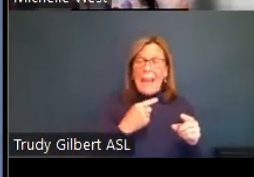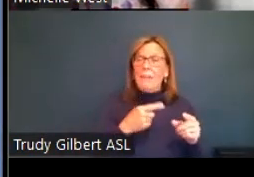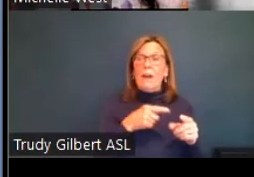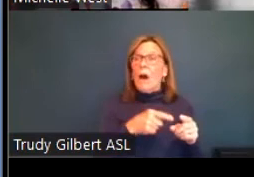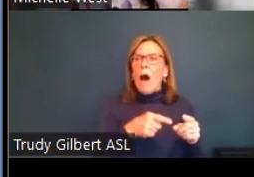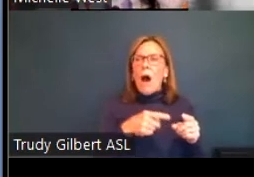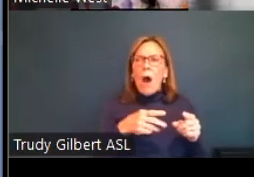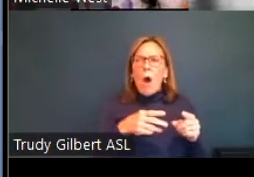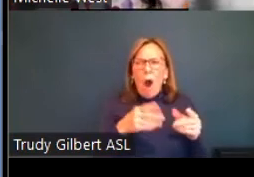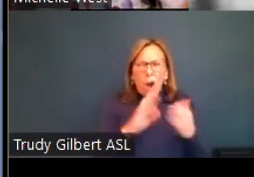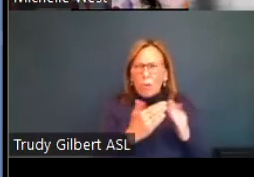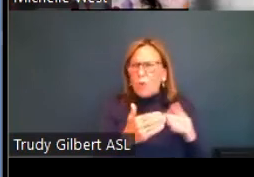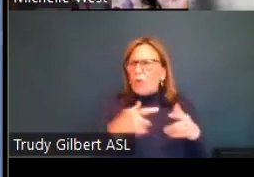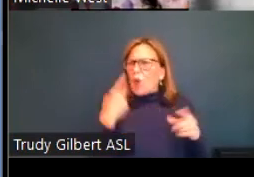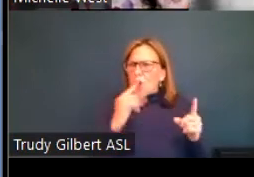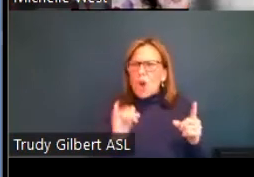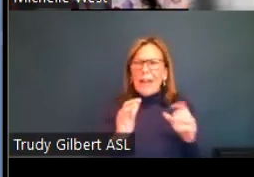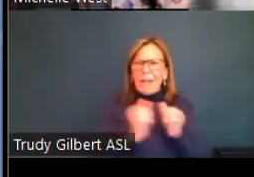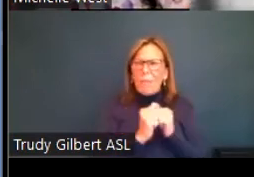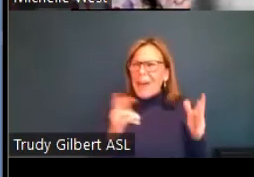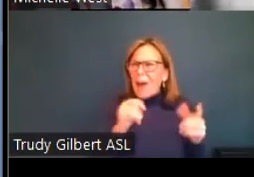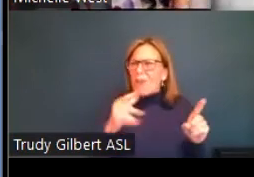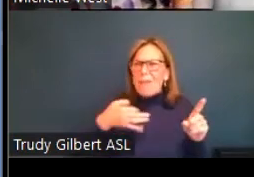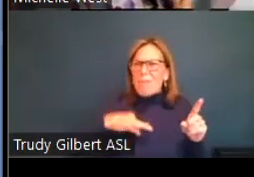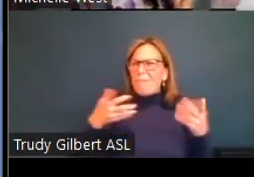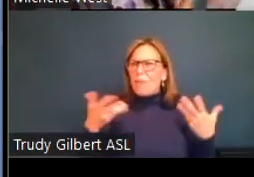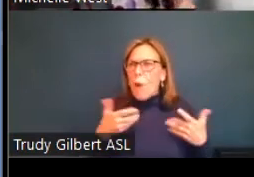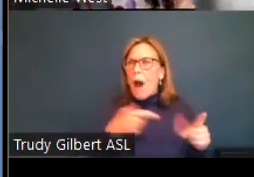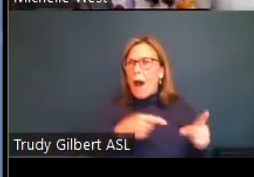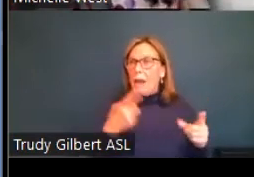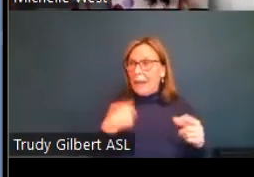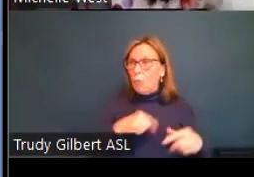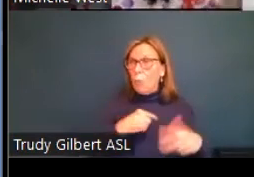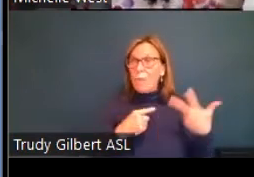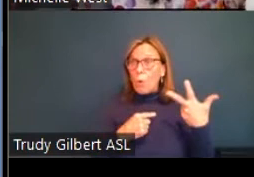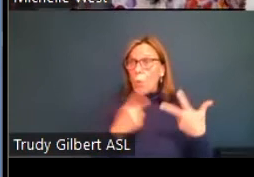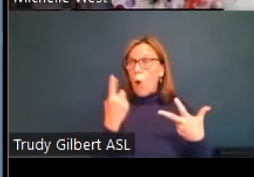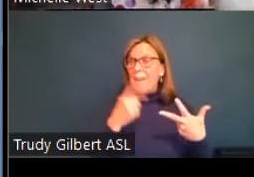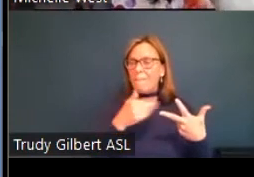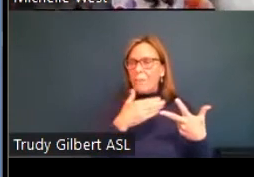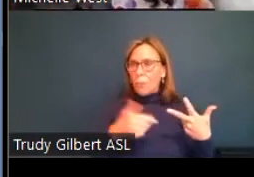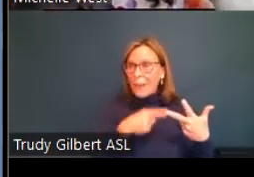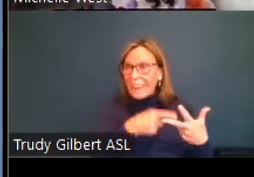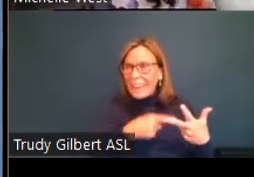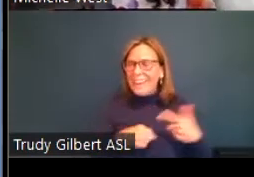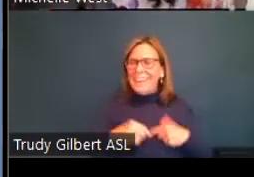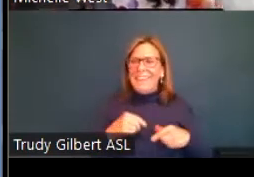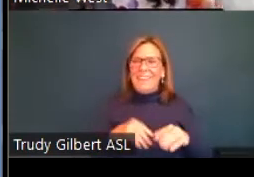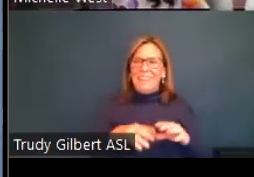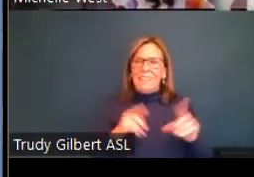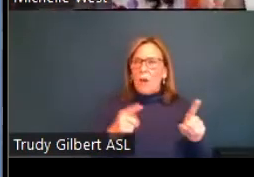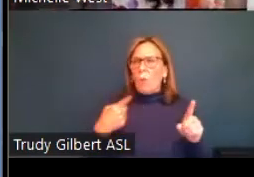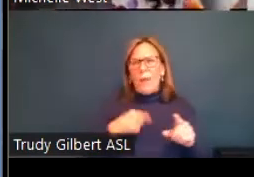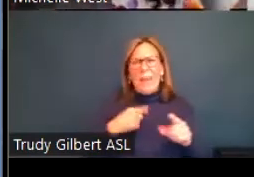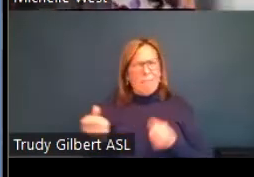of them. And we are one of the nonprofit capitals of the nation because we have a huge influx of nonprofits in this